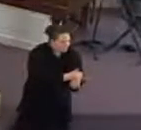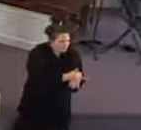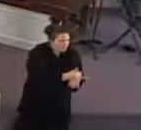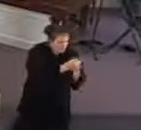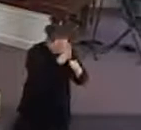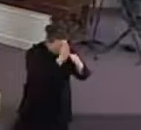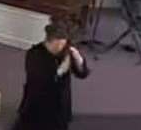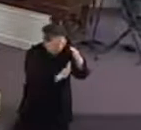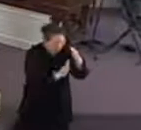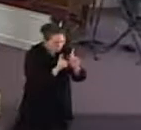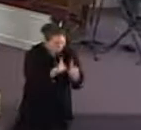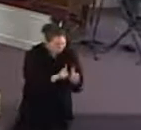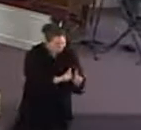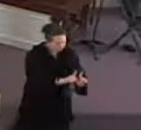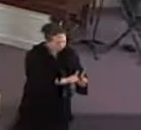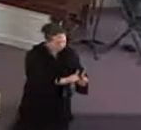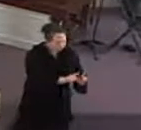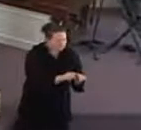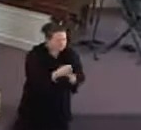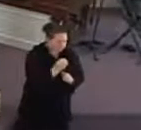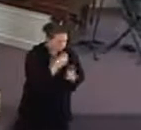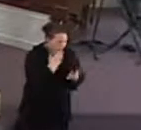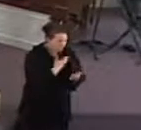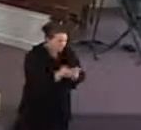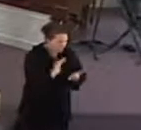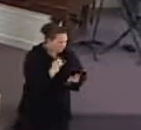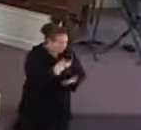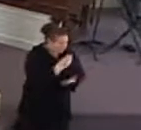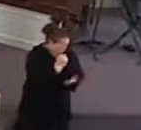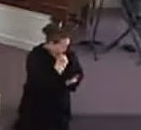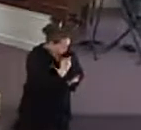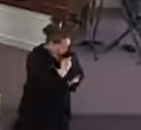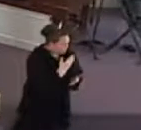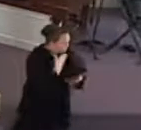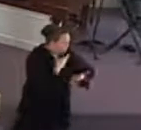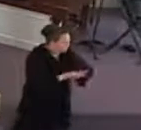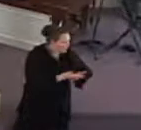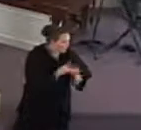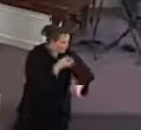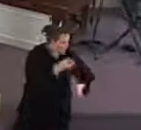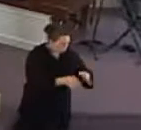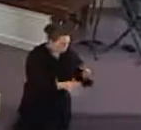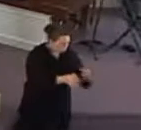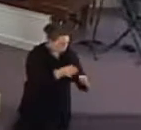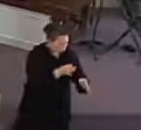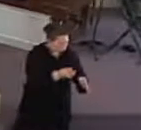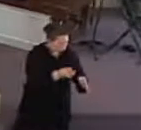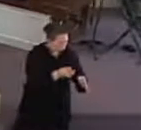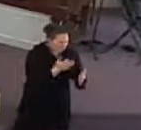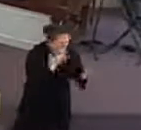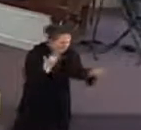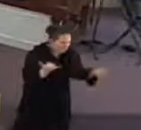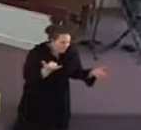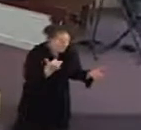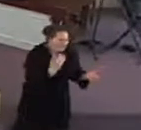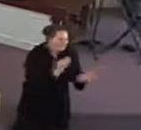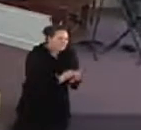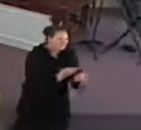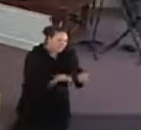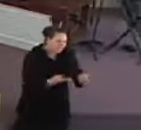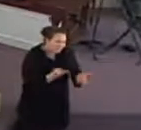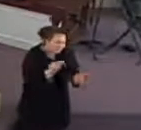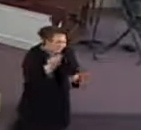important for us today to understand a little bit about this justice, because sometimes there's things that we don't see.